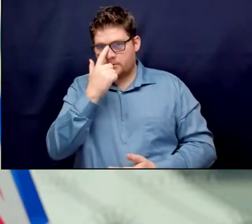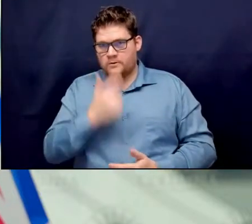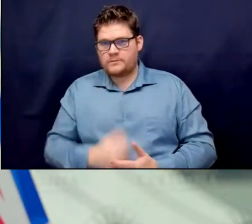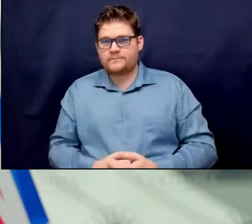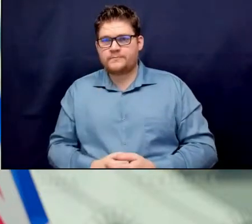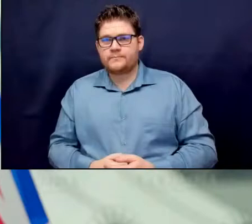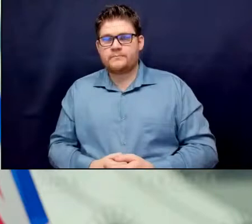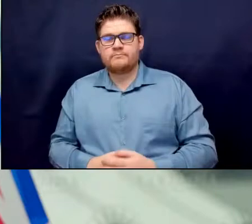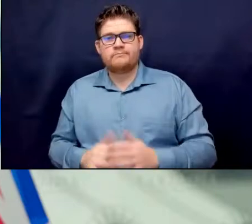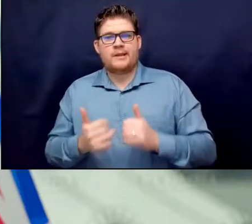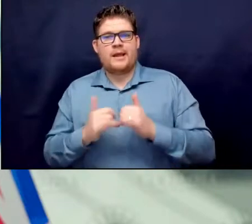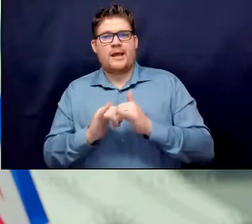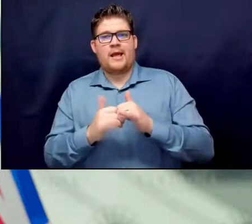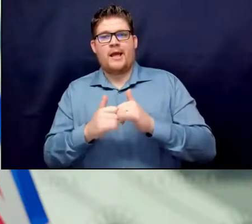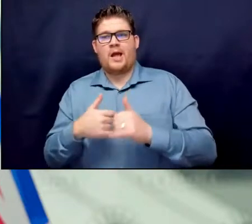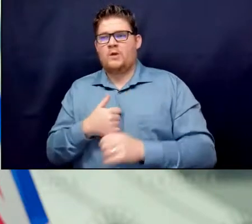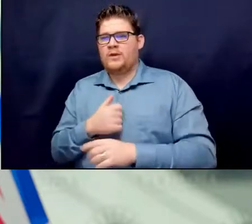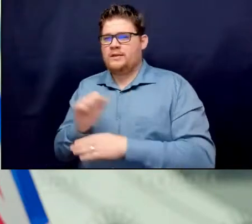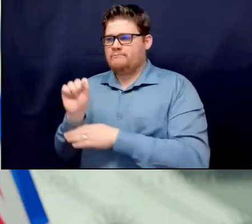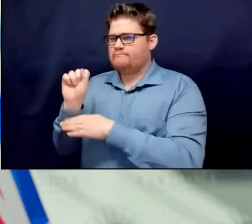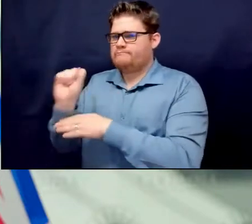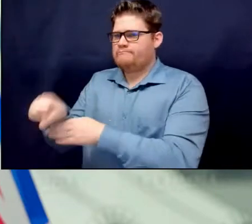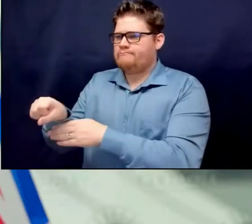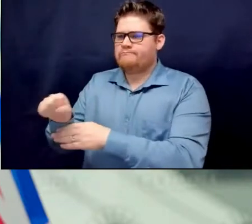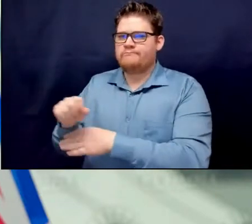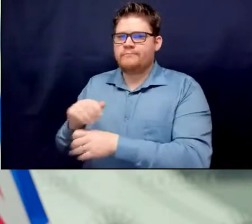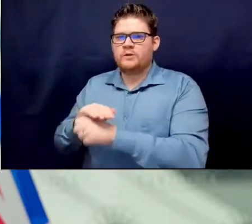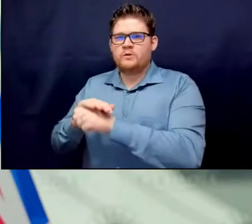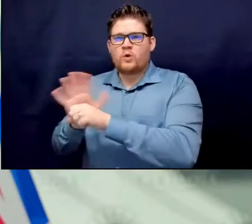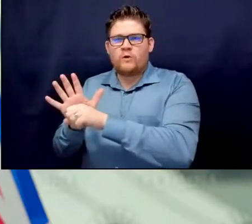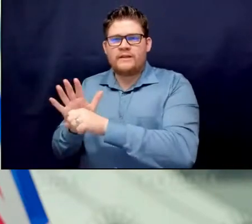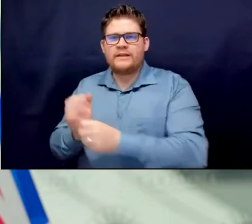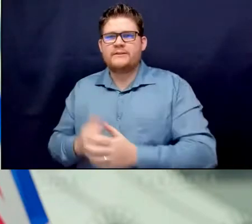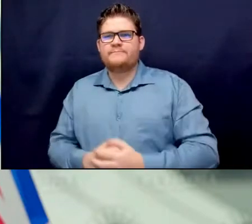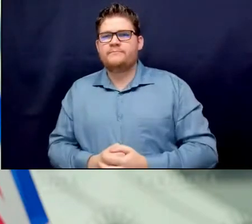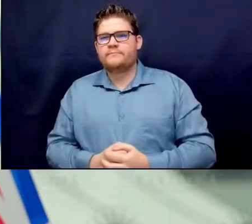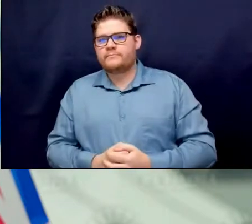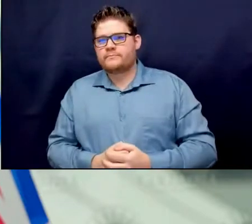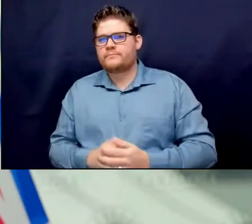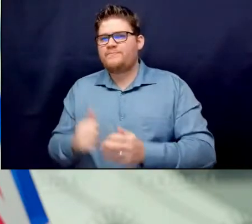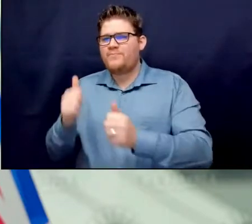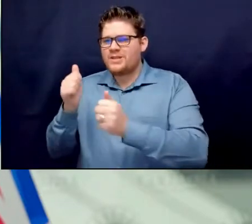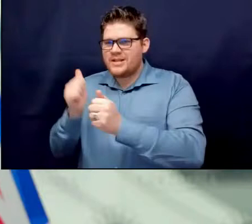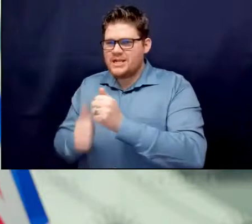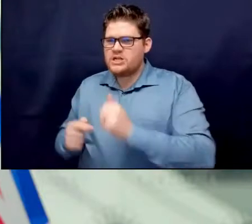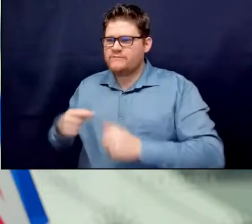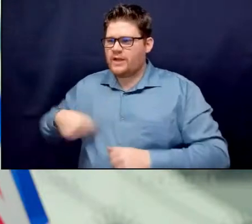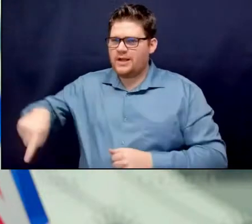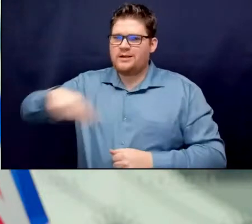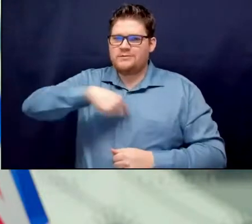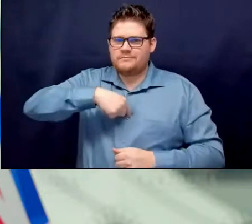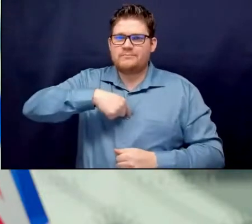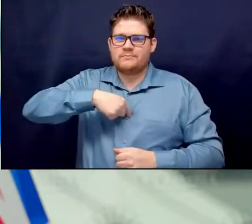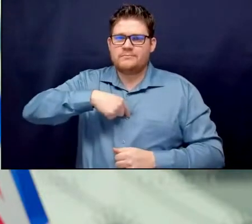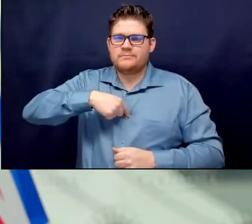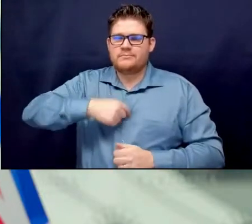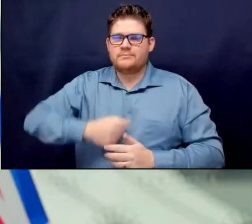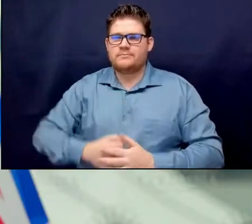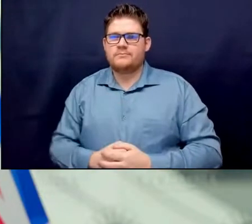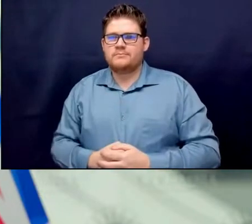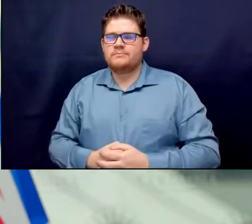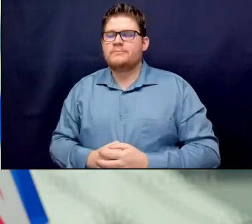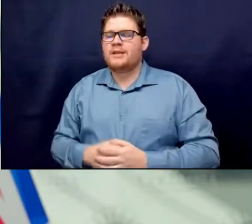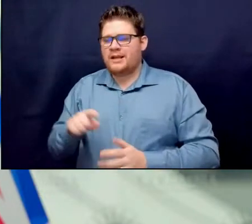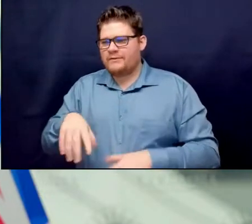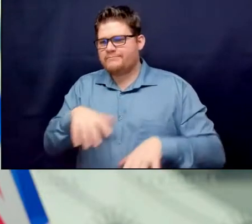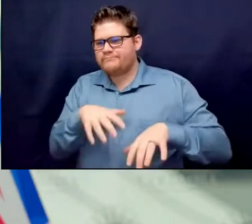been and always will be us, each one of us. When we hear about the challenges in our hospital sector, there are things we can do, both